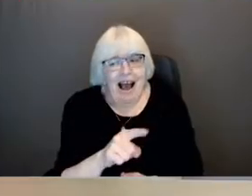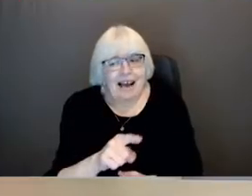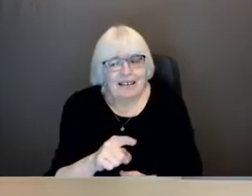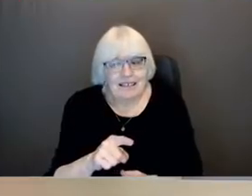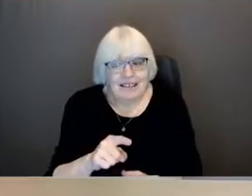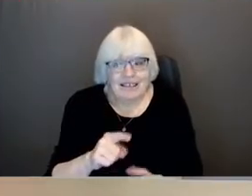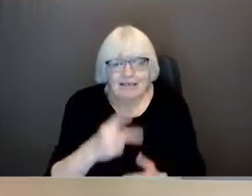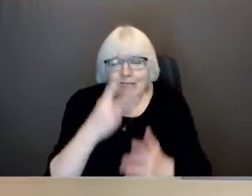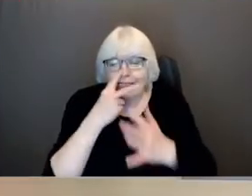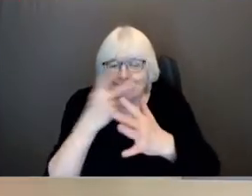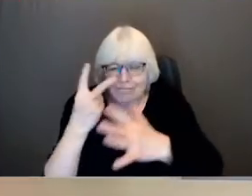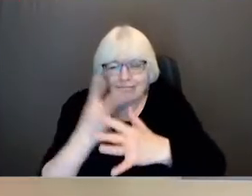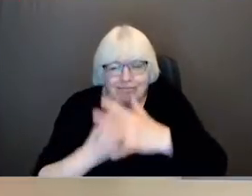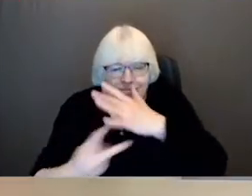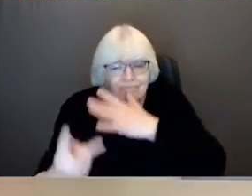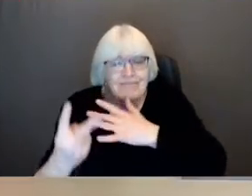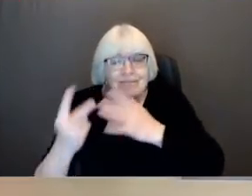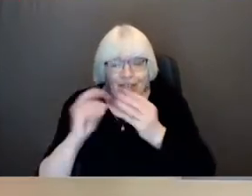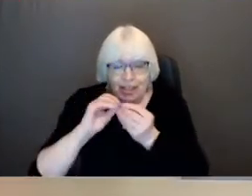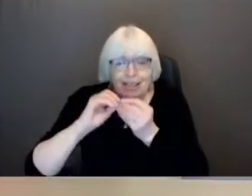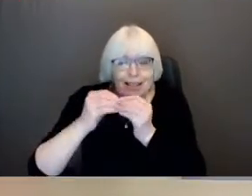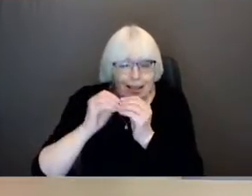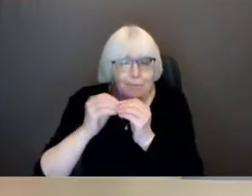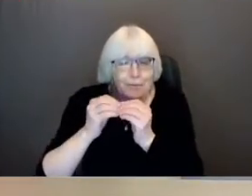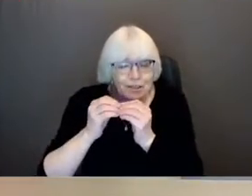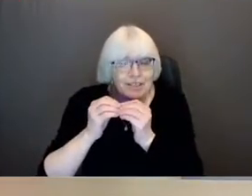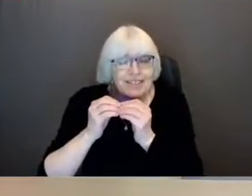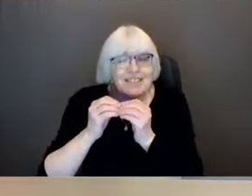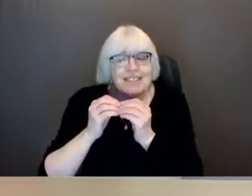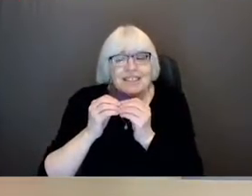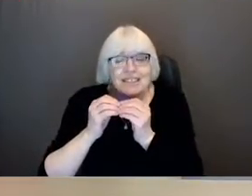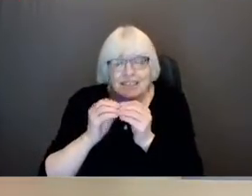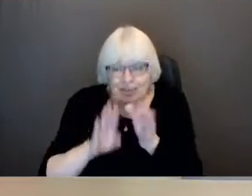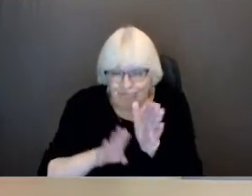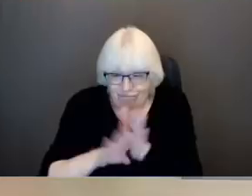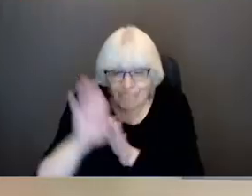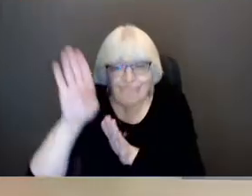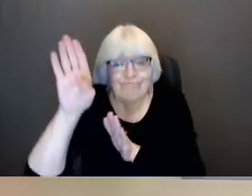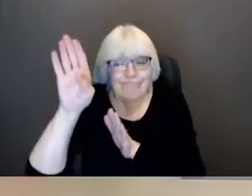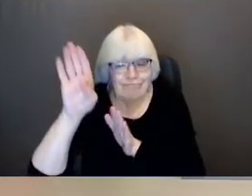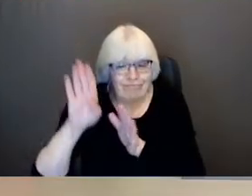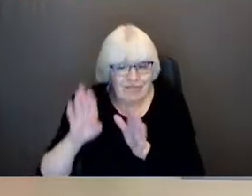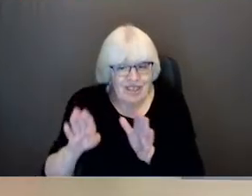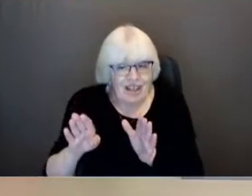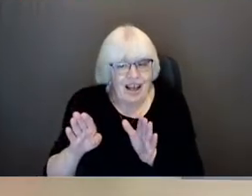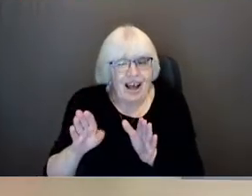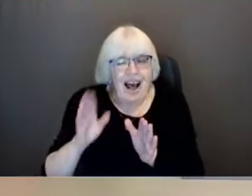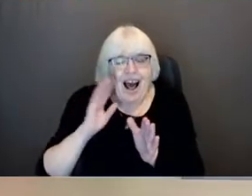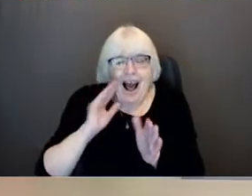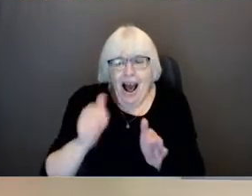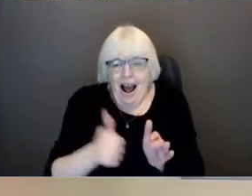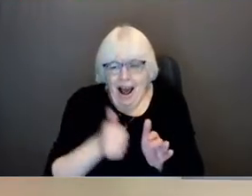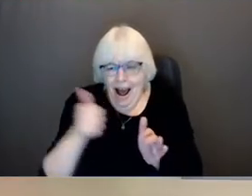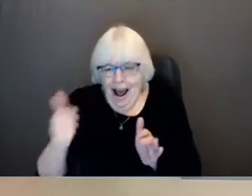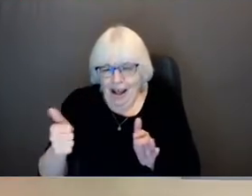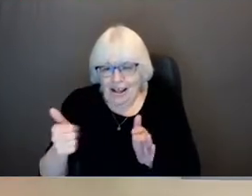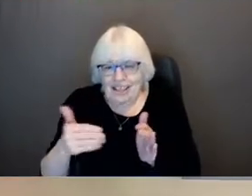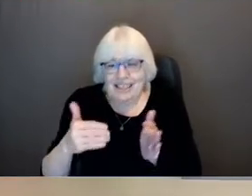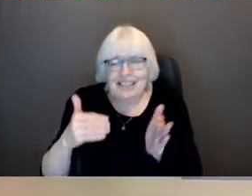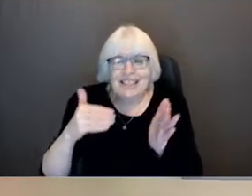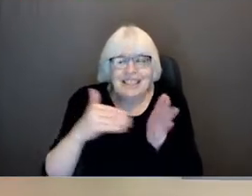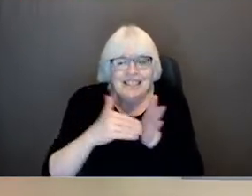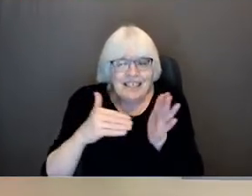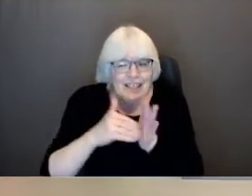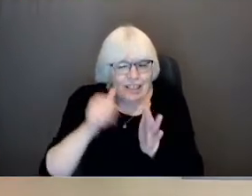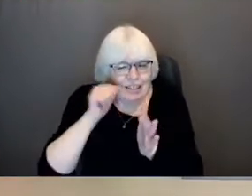that there's still a few more weeks to go before we reach our hospitalization peak. I guess that sort of seems to suggest that he knows what